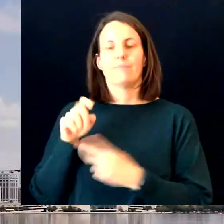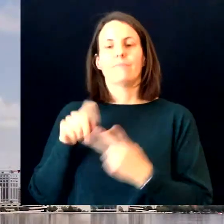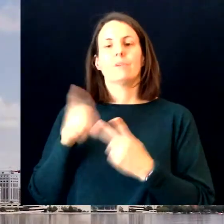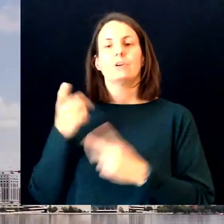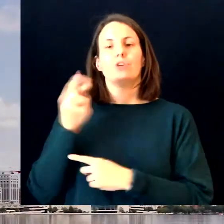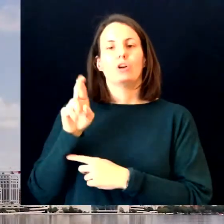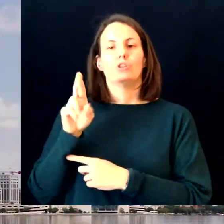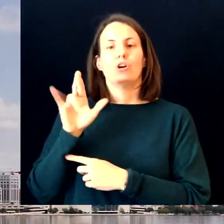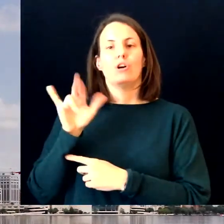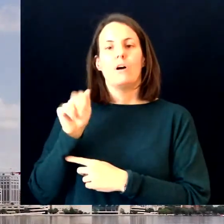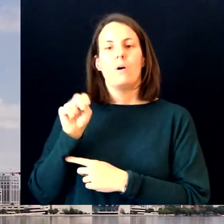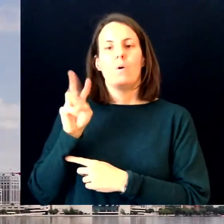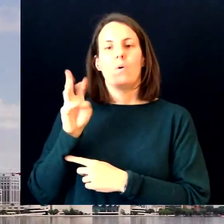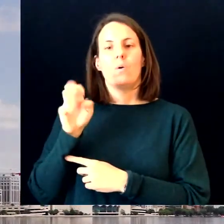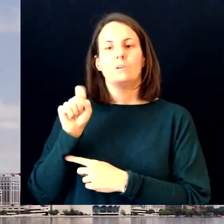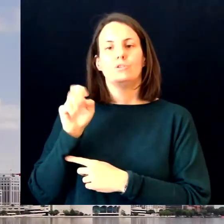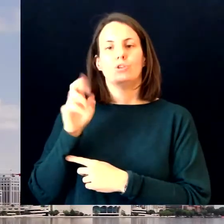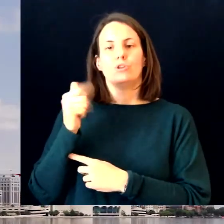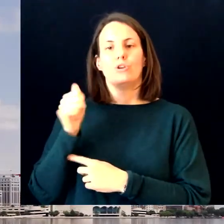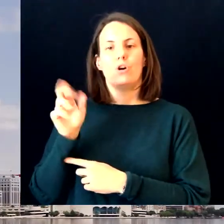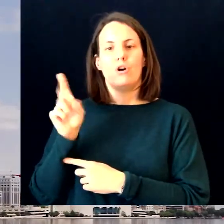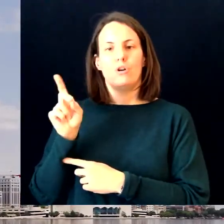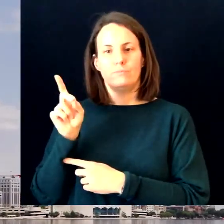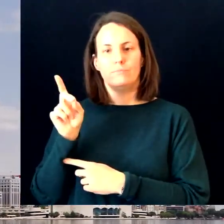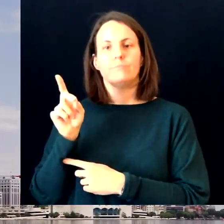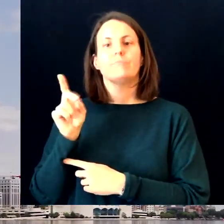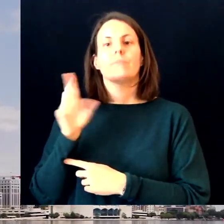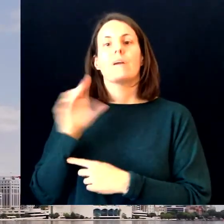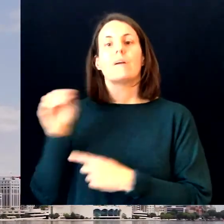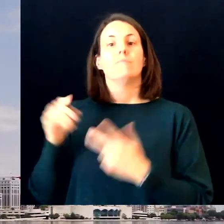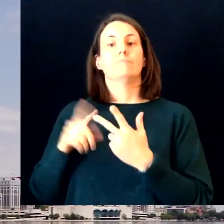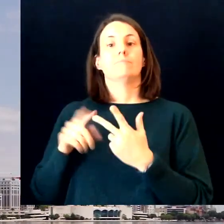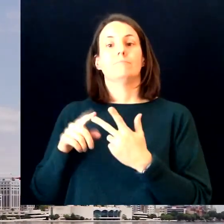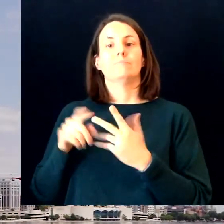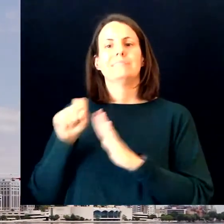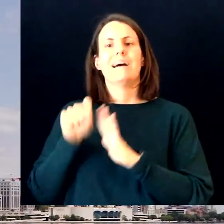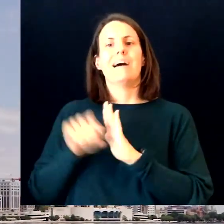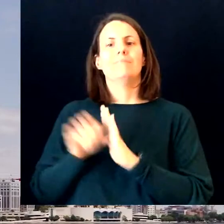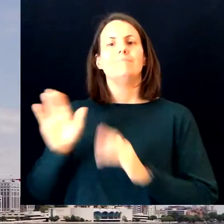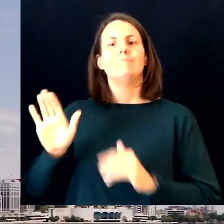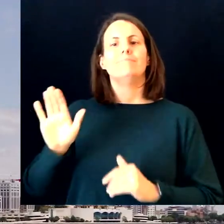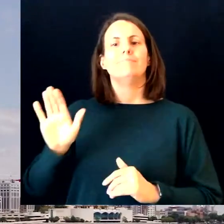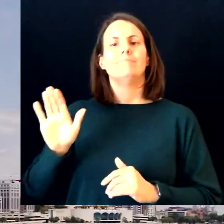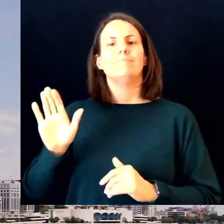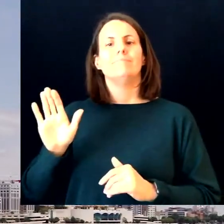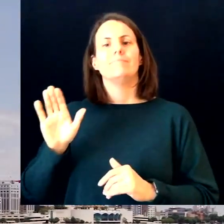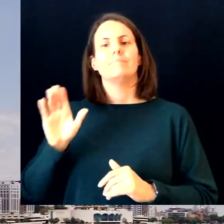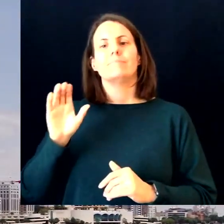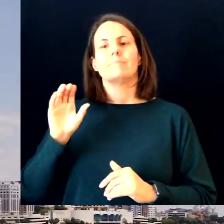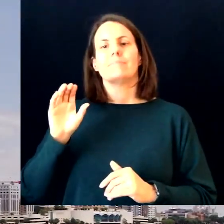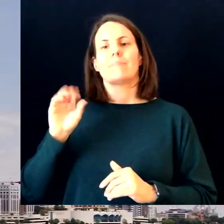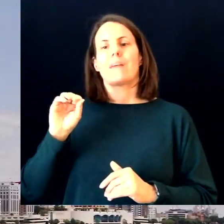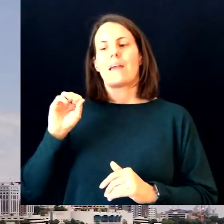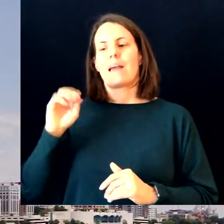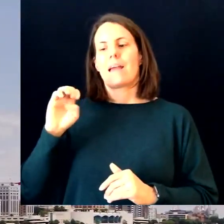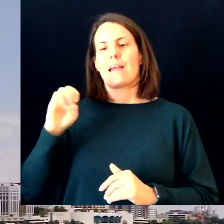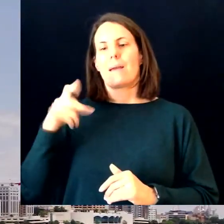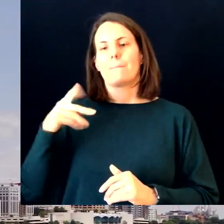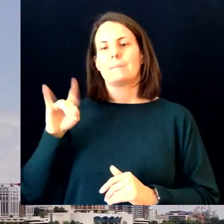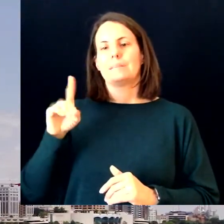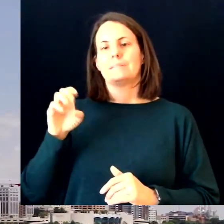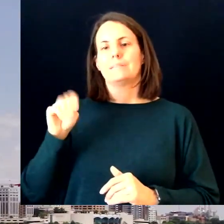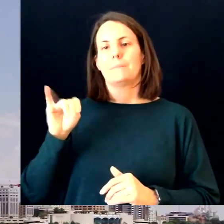Communicable Diseases and State Epidemiologist for Communicable Diseases, and also Dr. Jasmine Zapata, Chief Medical Officer